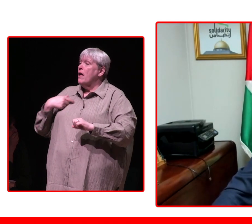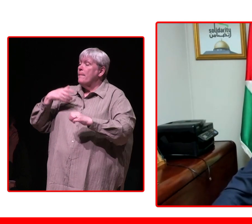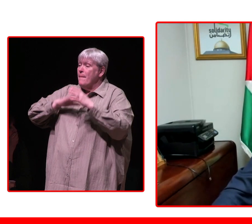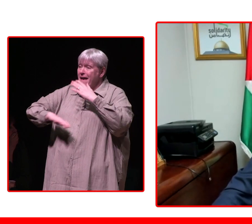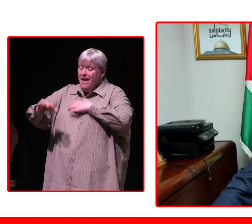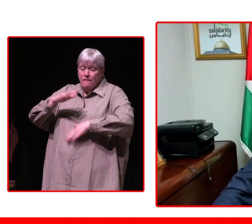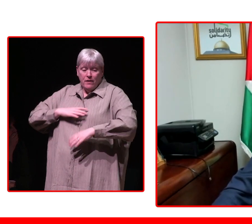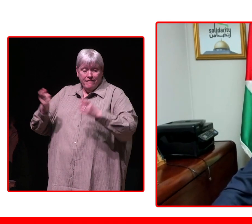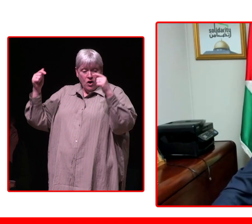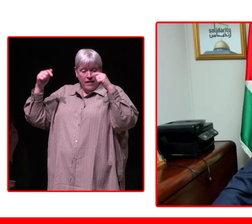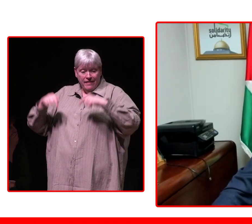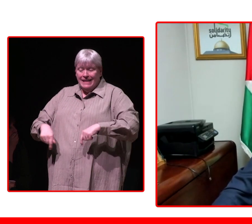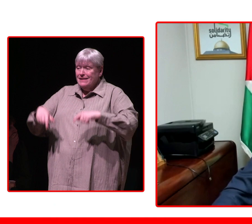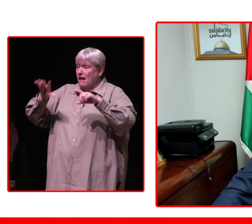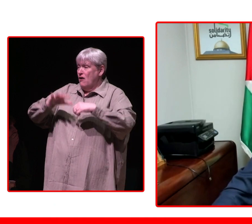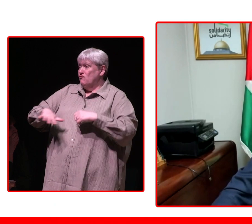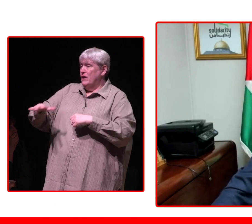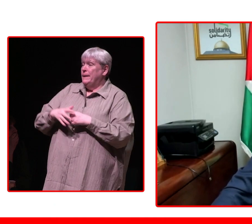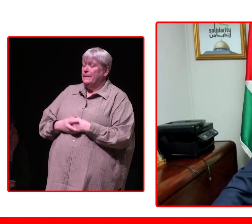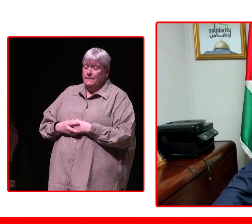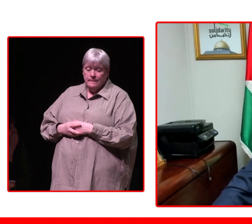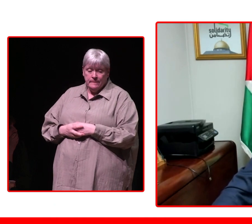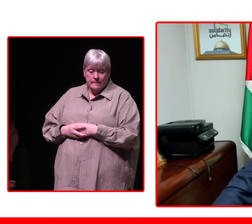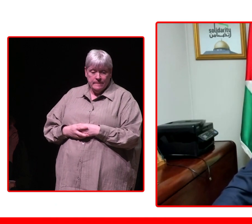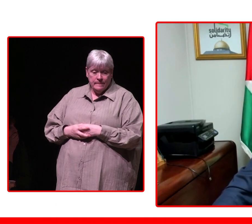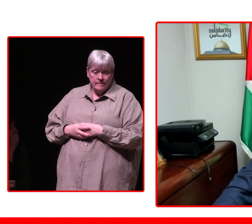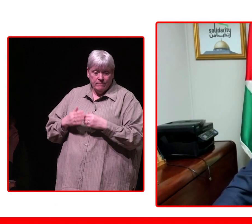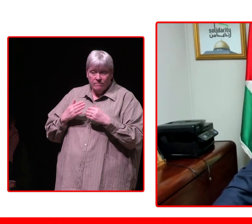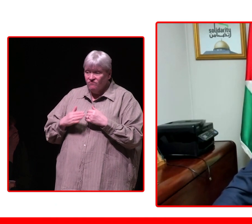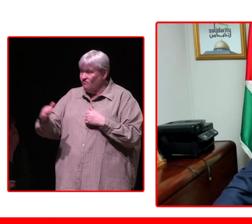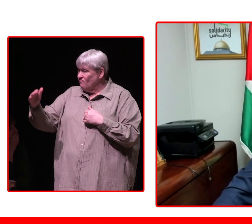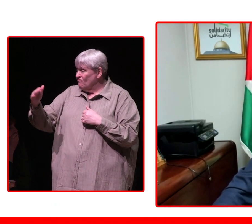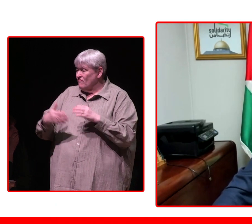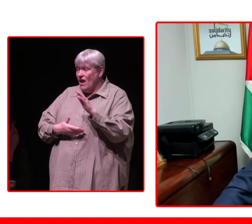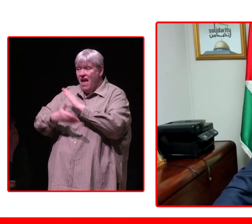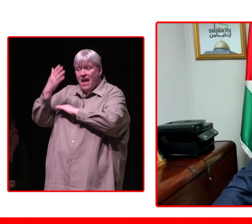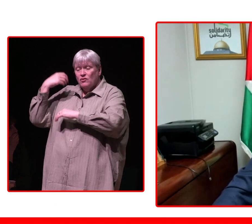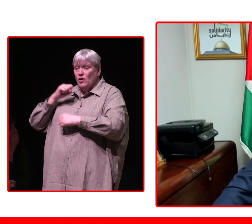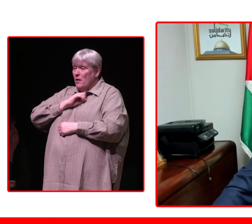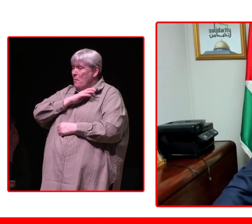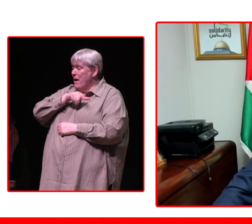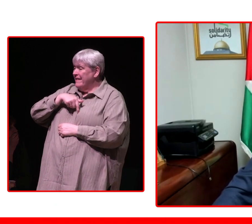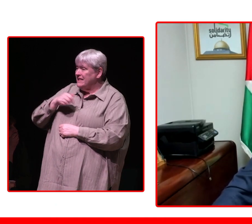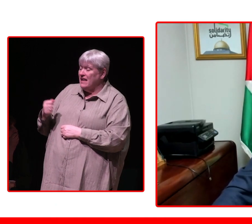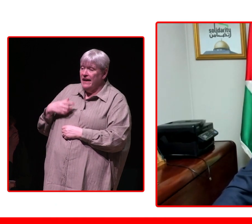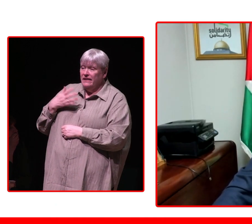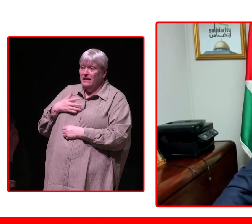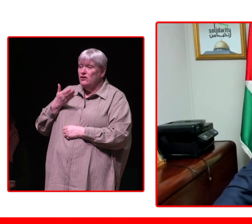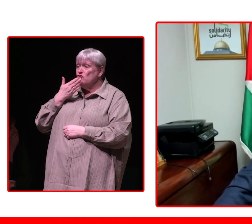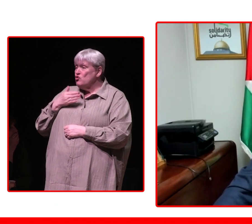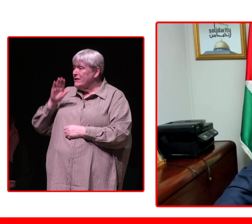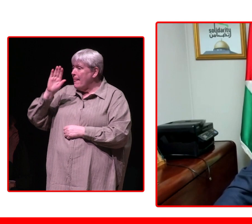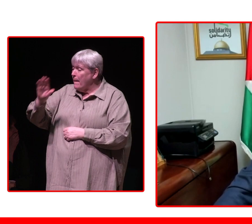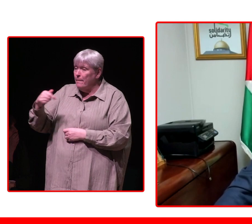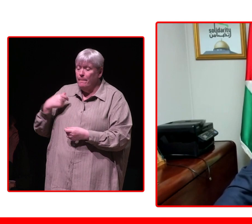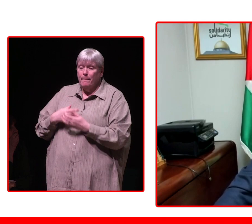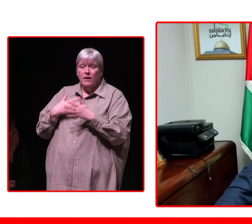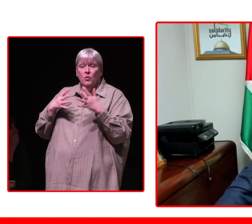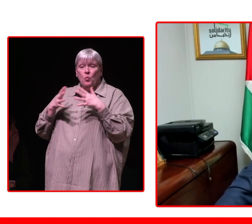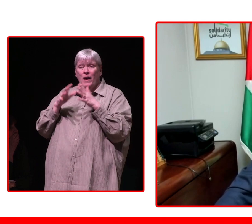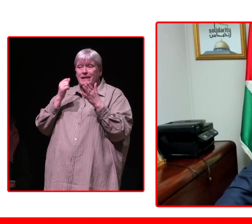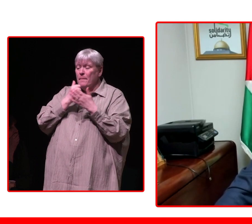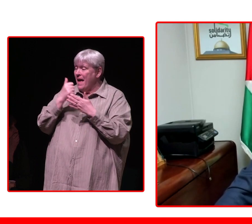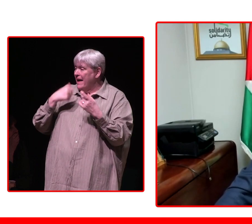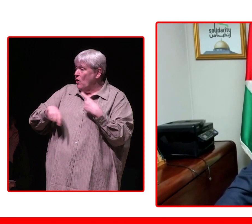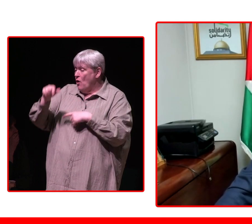here in this country. The rest of historical Palestine, East Jerusalem, the West Bank, and the Gaza Strip, as you all know,